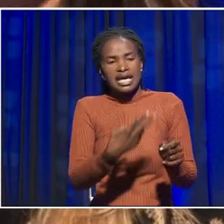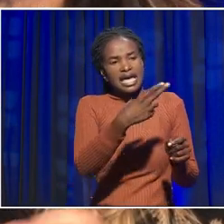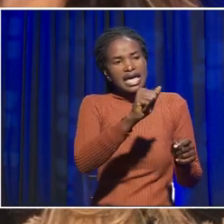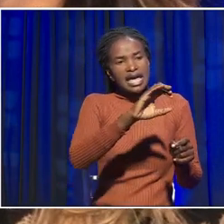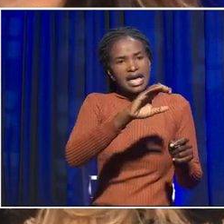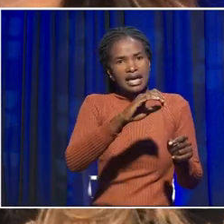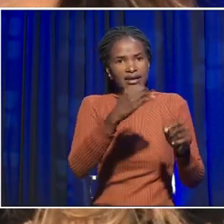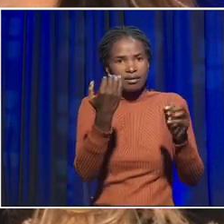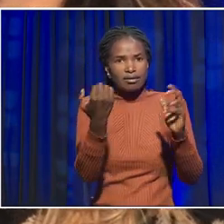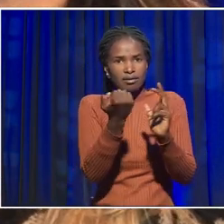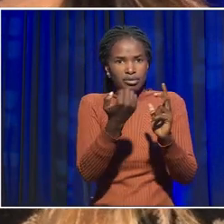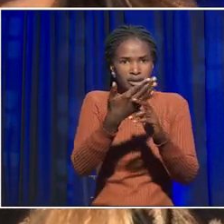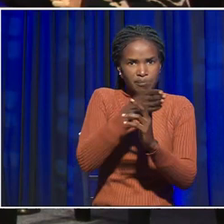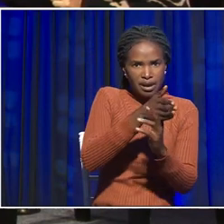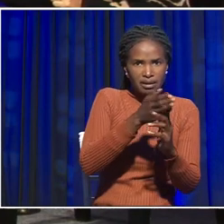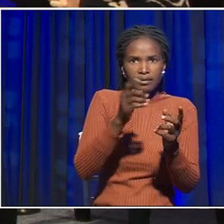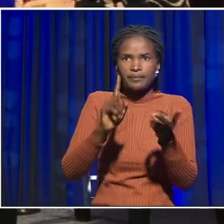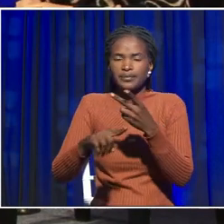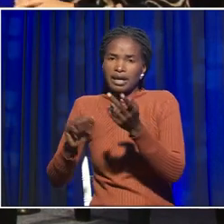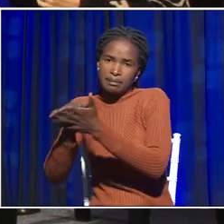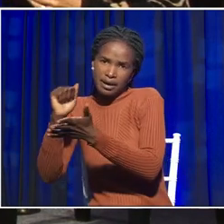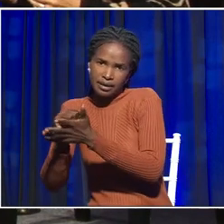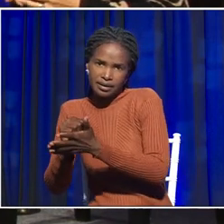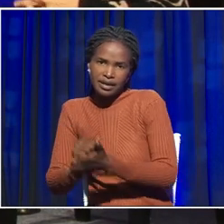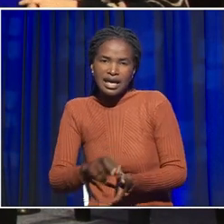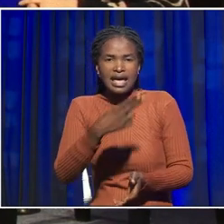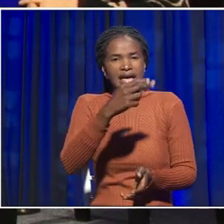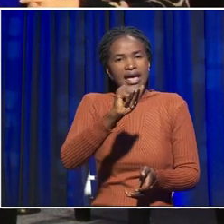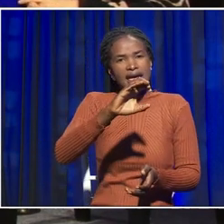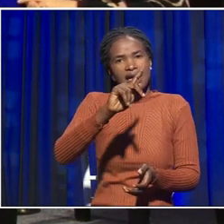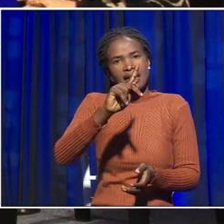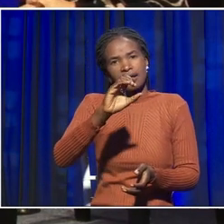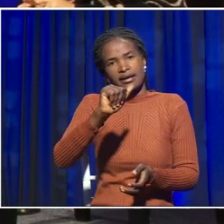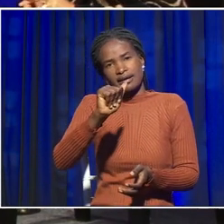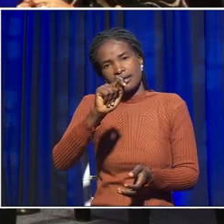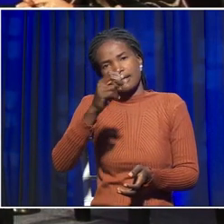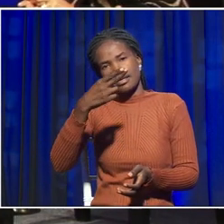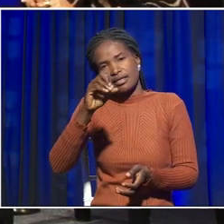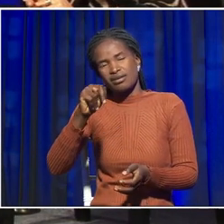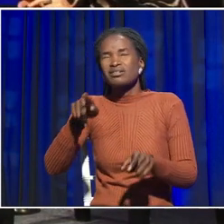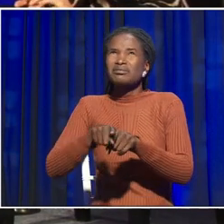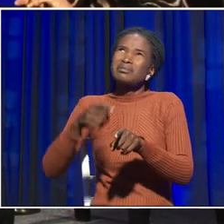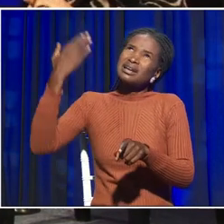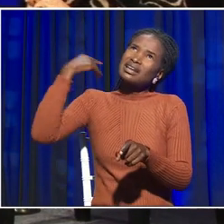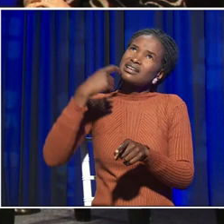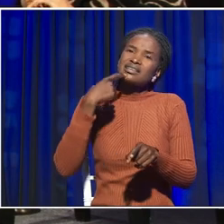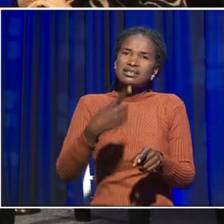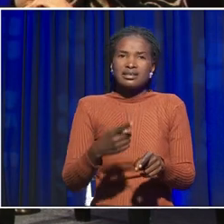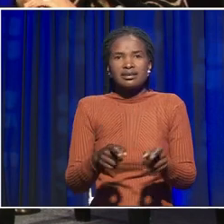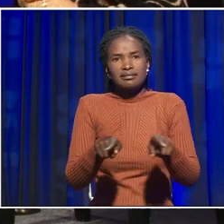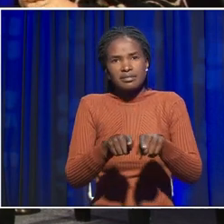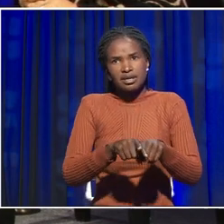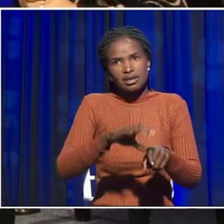hacking and marathon. So hackathon is, or back in the days was also referred to a code